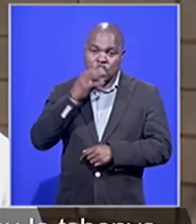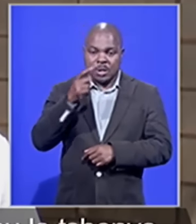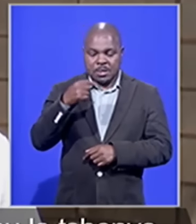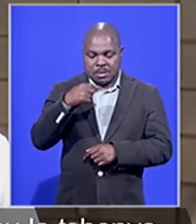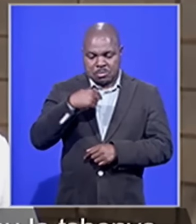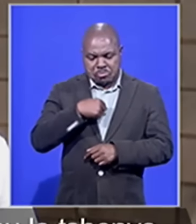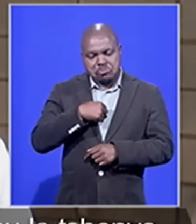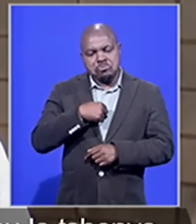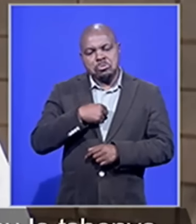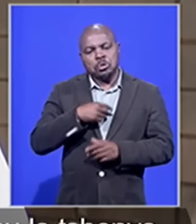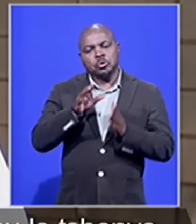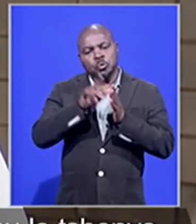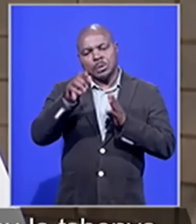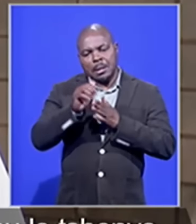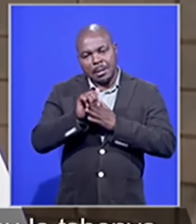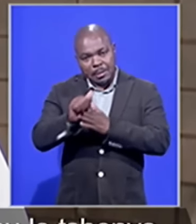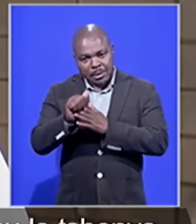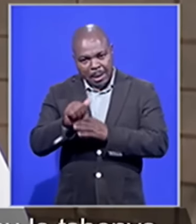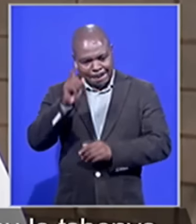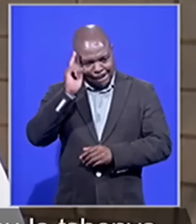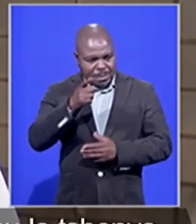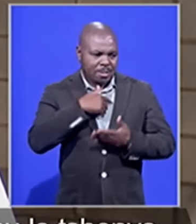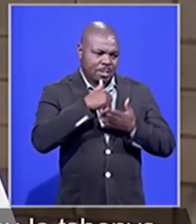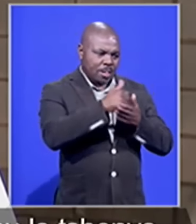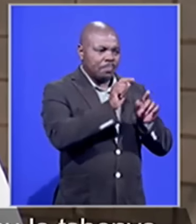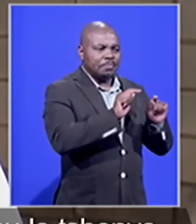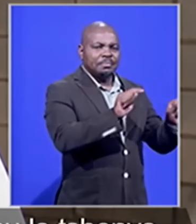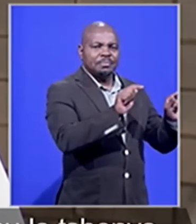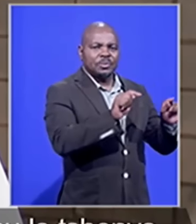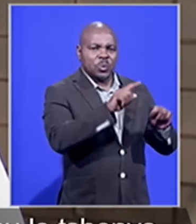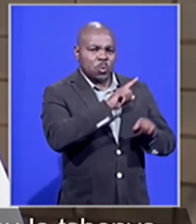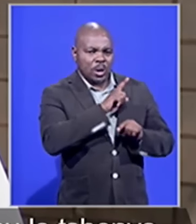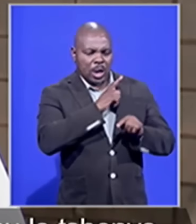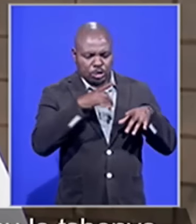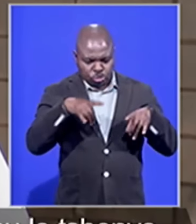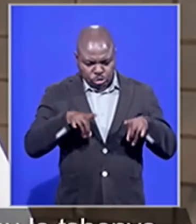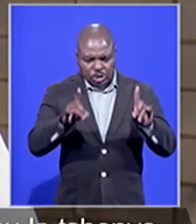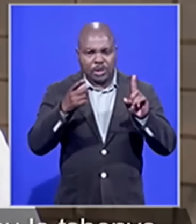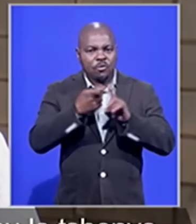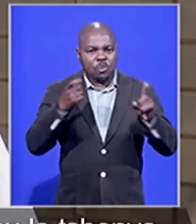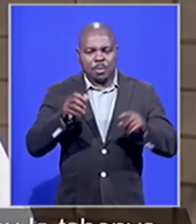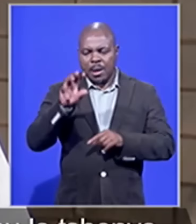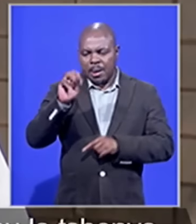pele baithuti o tlamehile hore a ba thuse ho ba ke modulasetulo ho tswa mokgeng wa